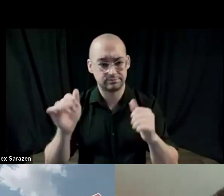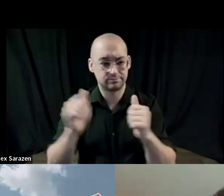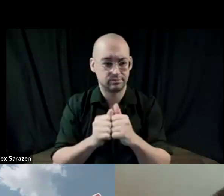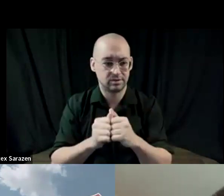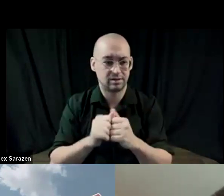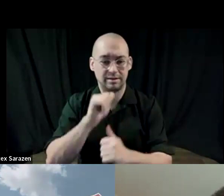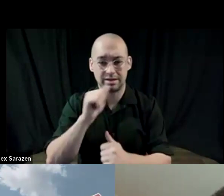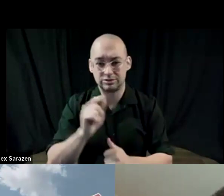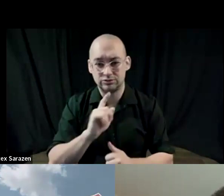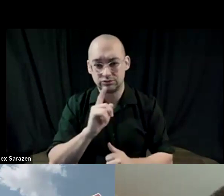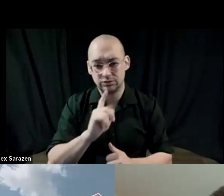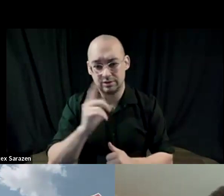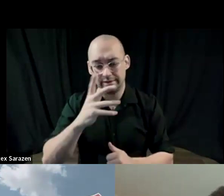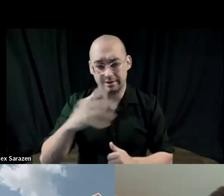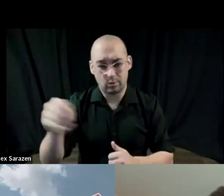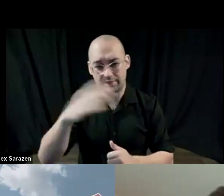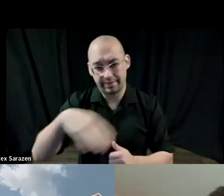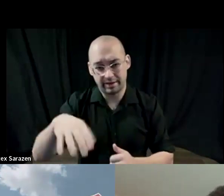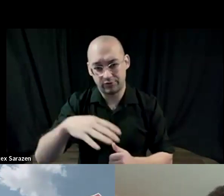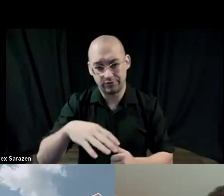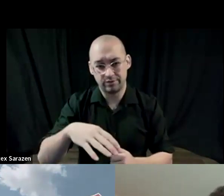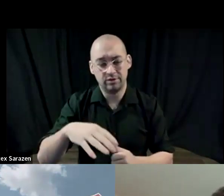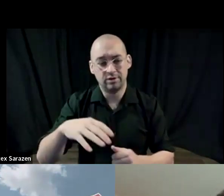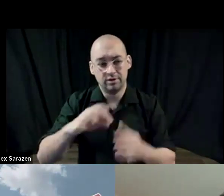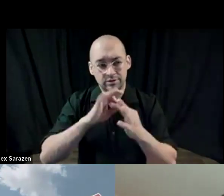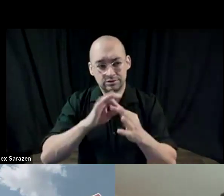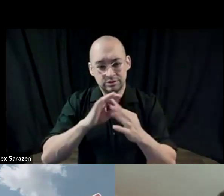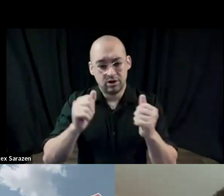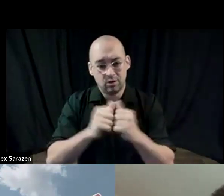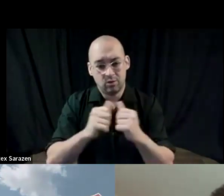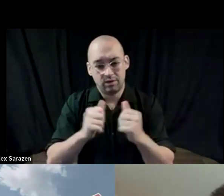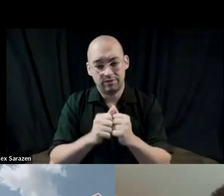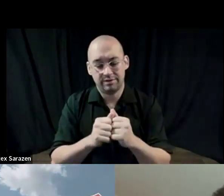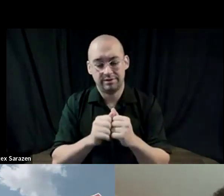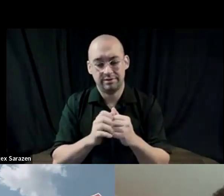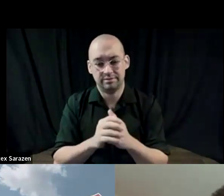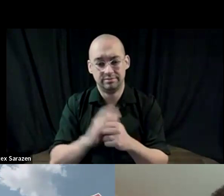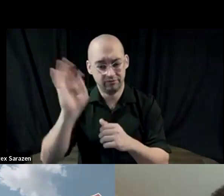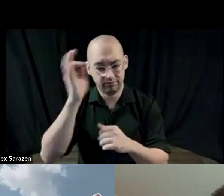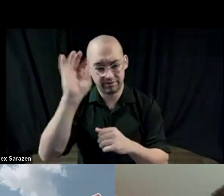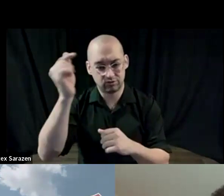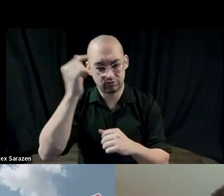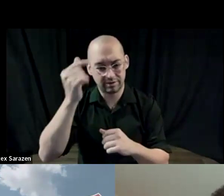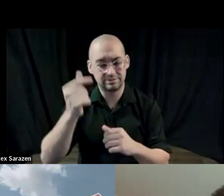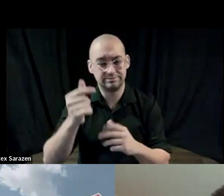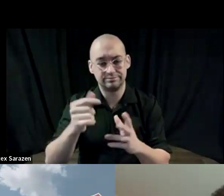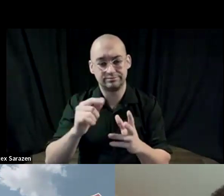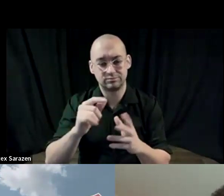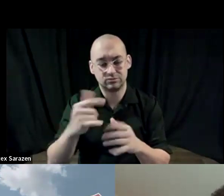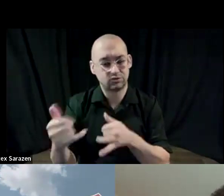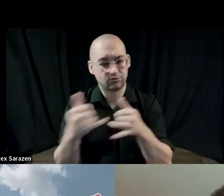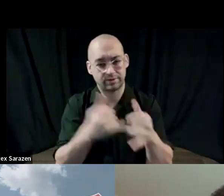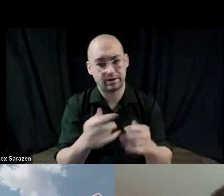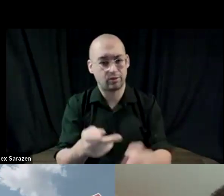uncertainty that's out there associated with just across the board when it relates to federal grants and loans.